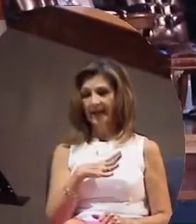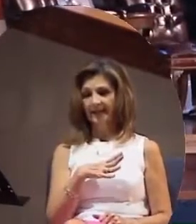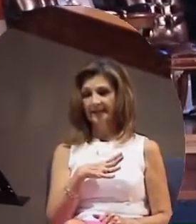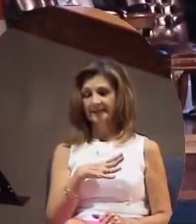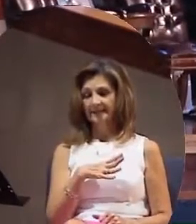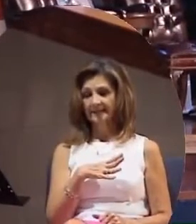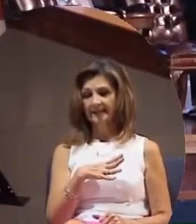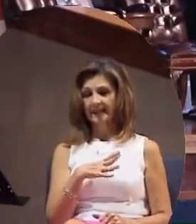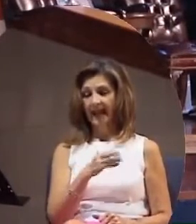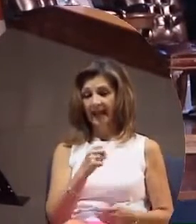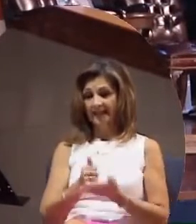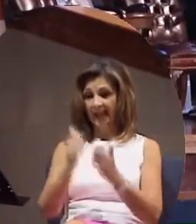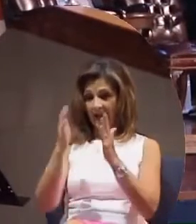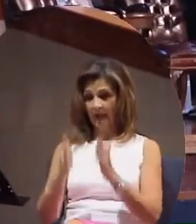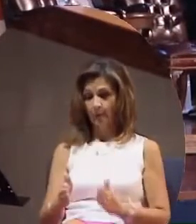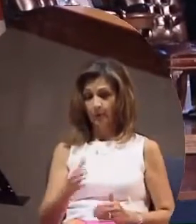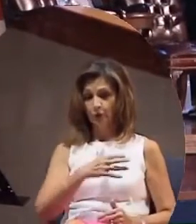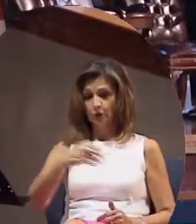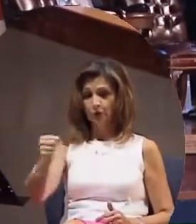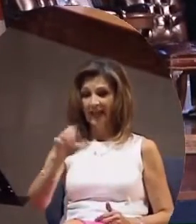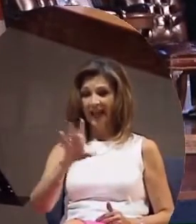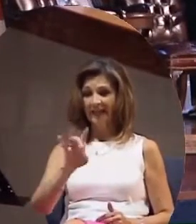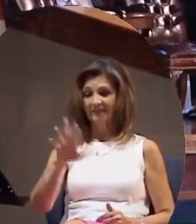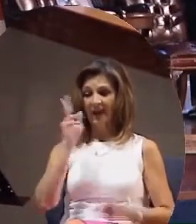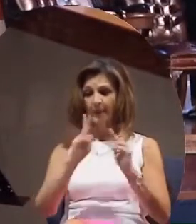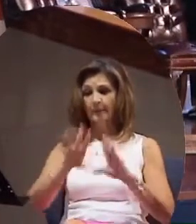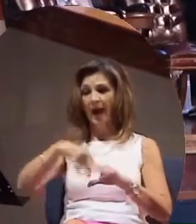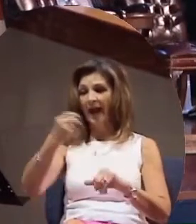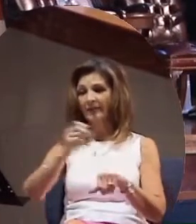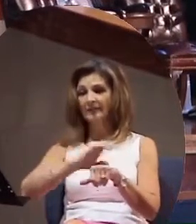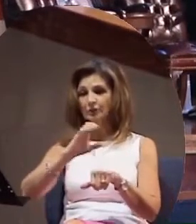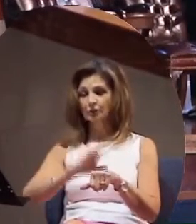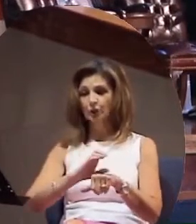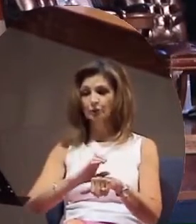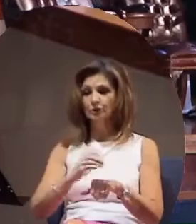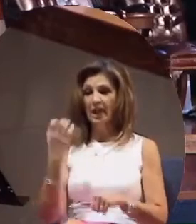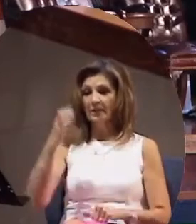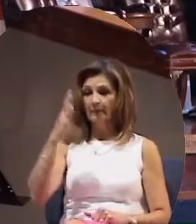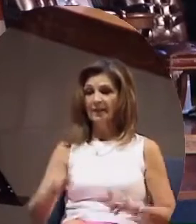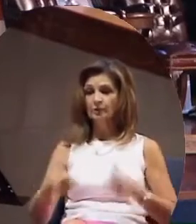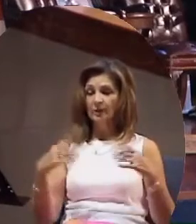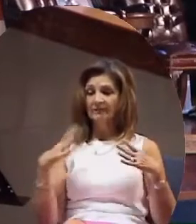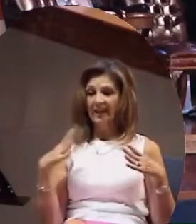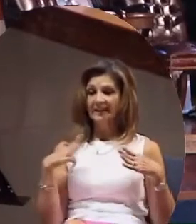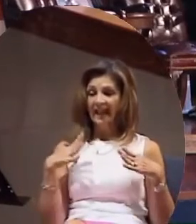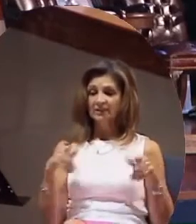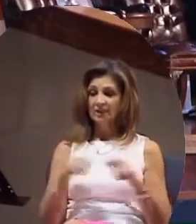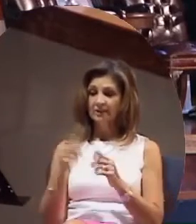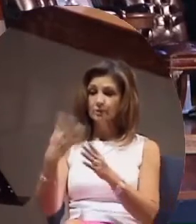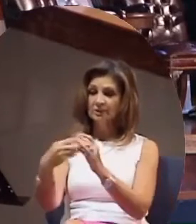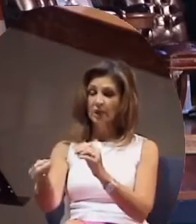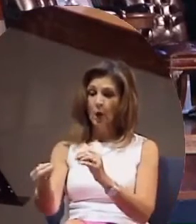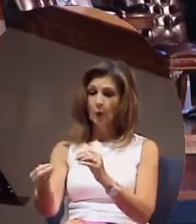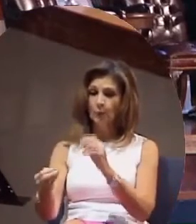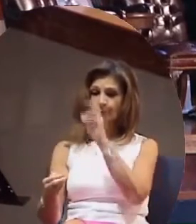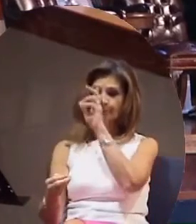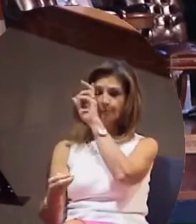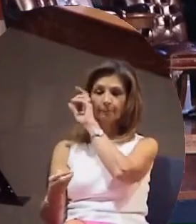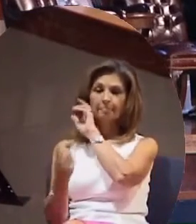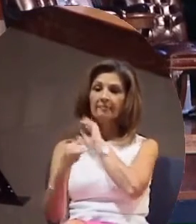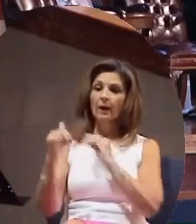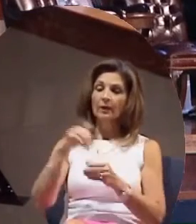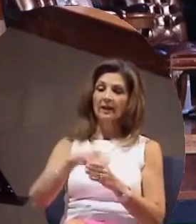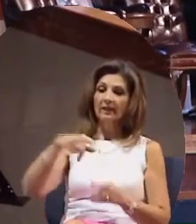One man, and a helper took 85 people out of a church. The pastor went on vacation, and while he was gone, they were